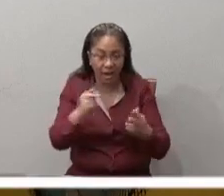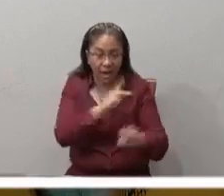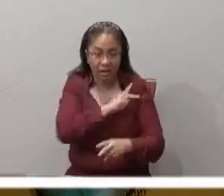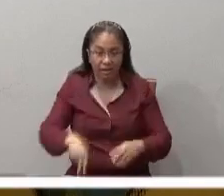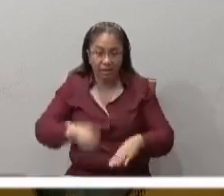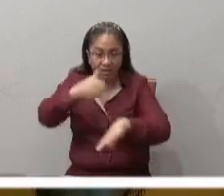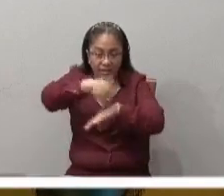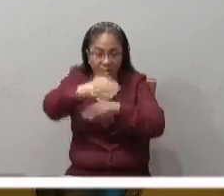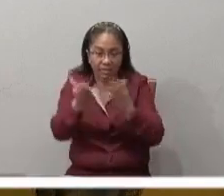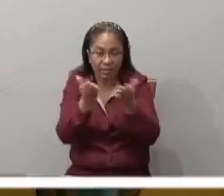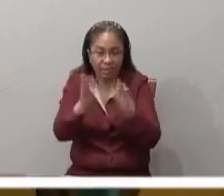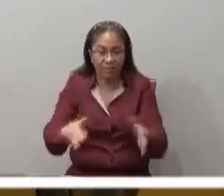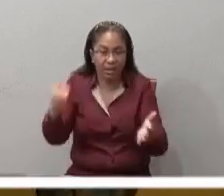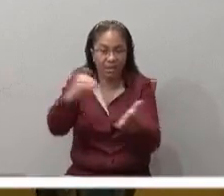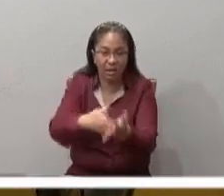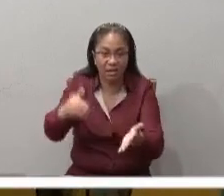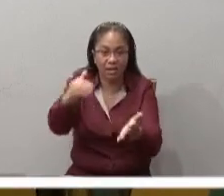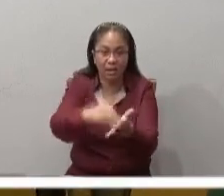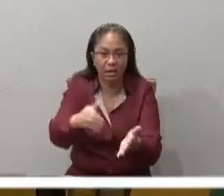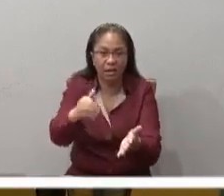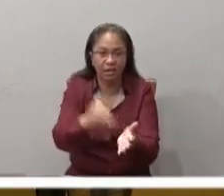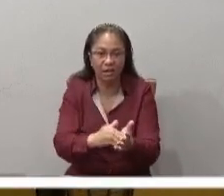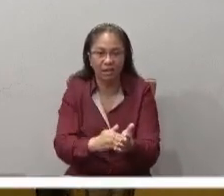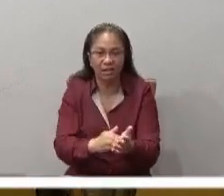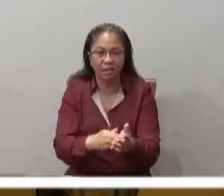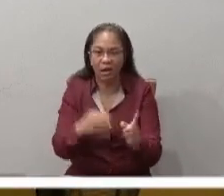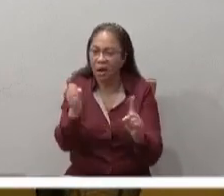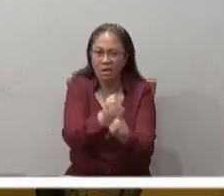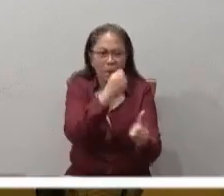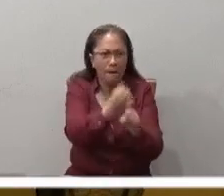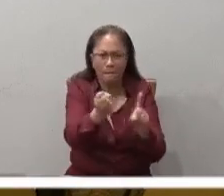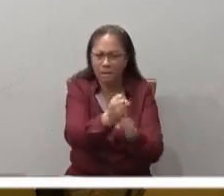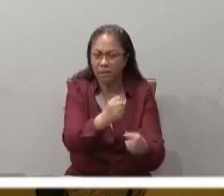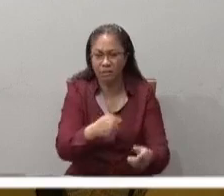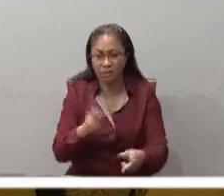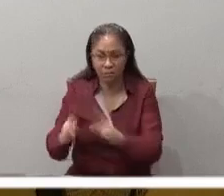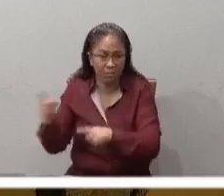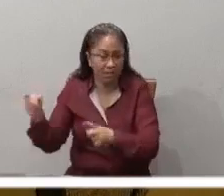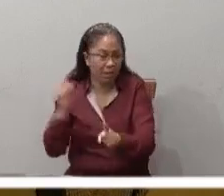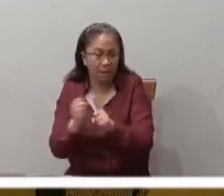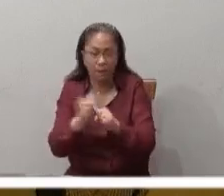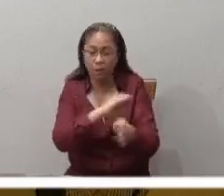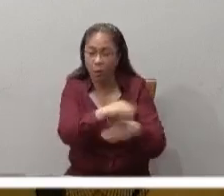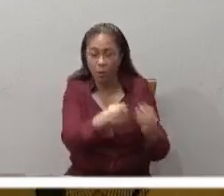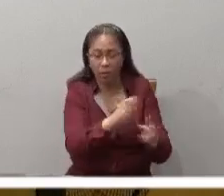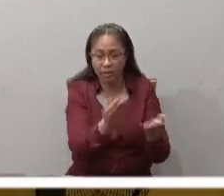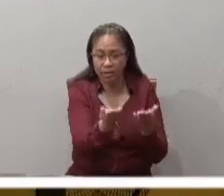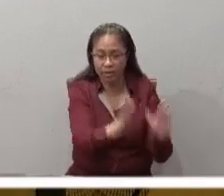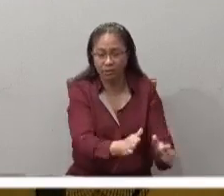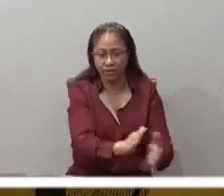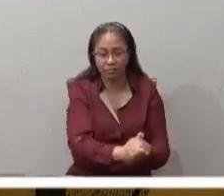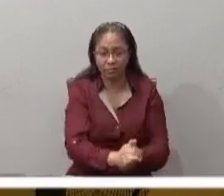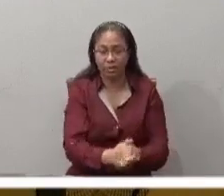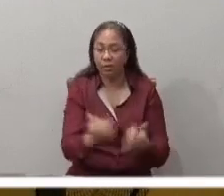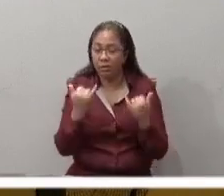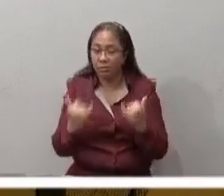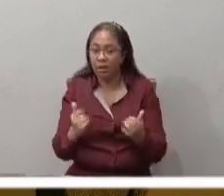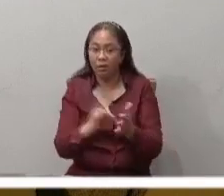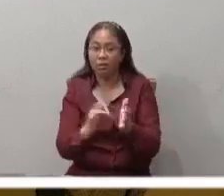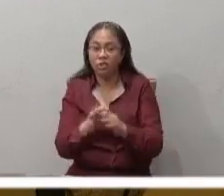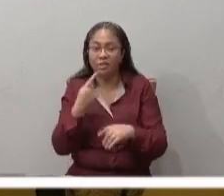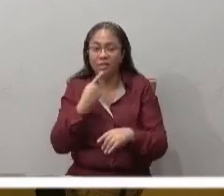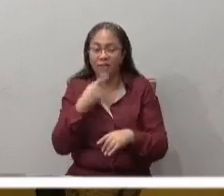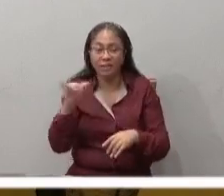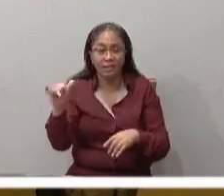servant after servant, and they just treated them badly. And Jesus is telling the same story